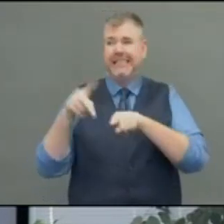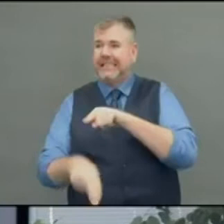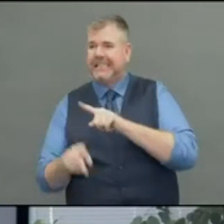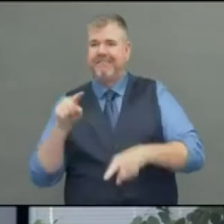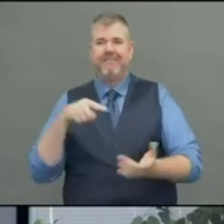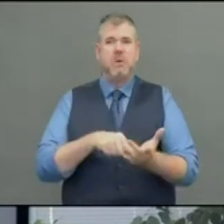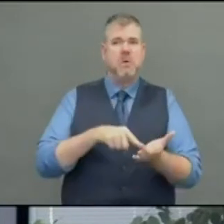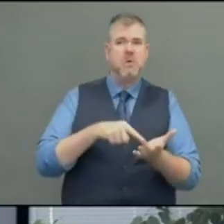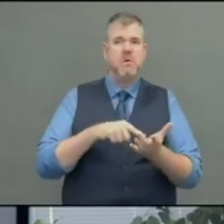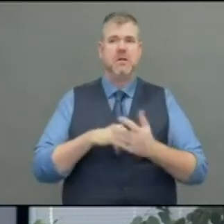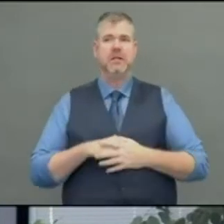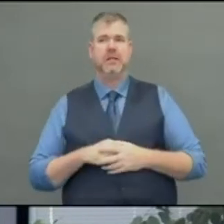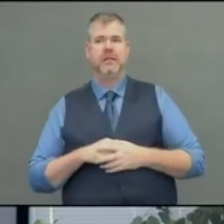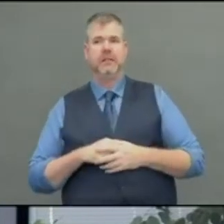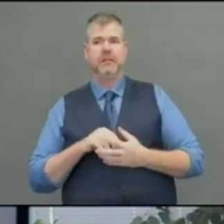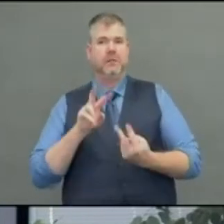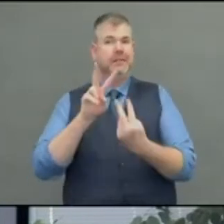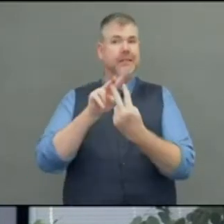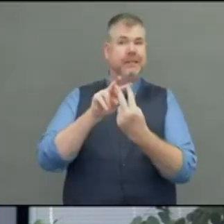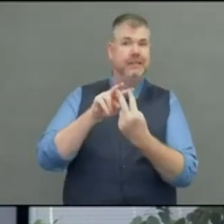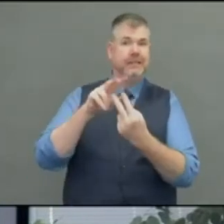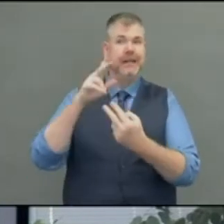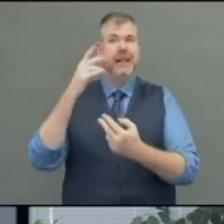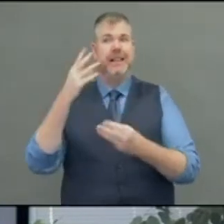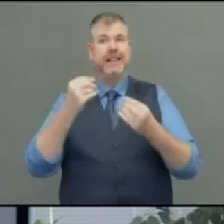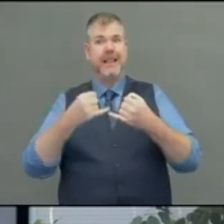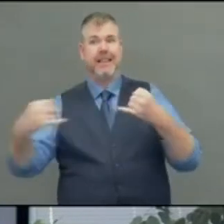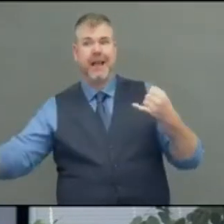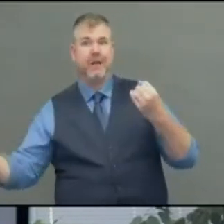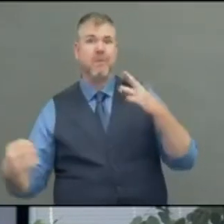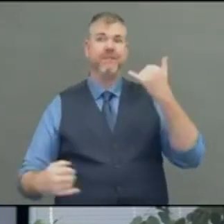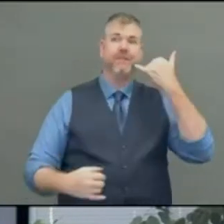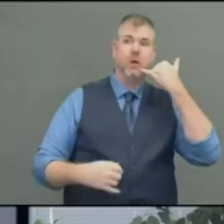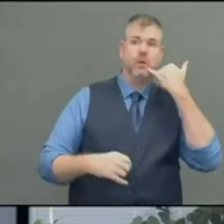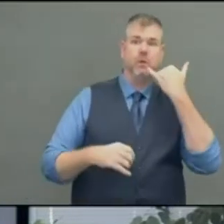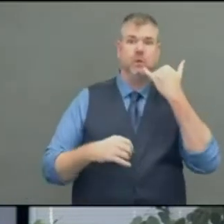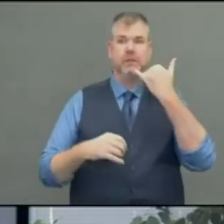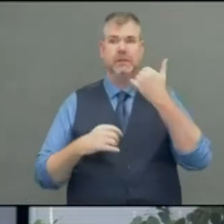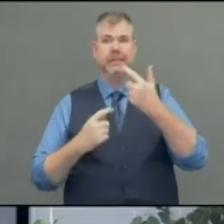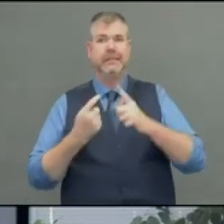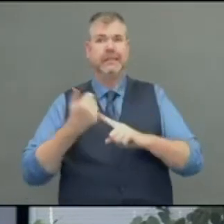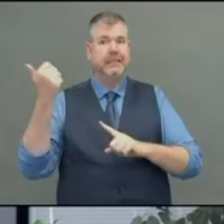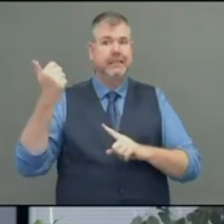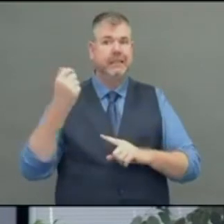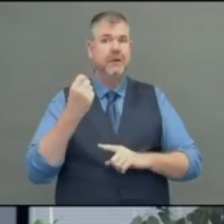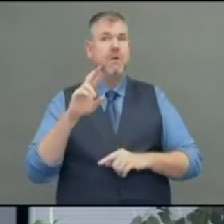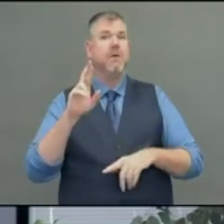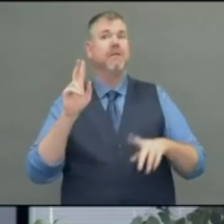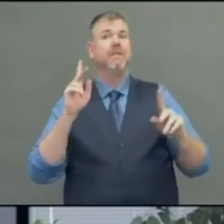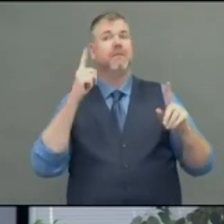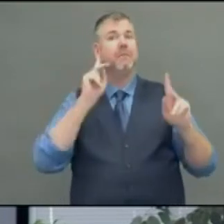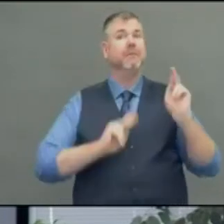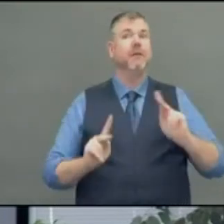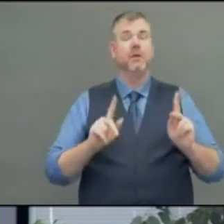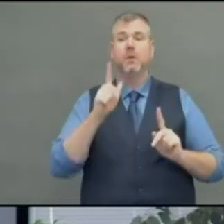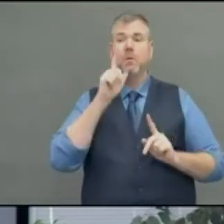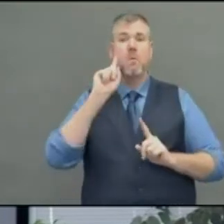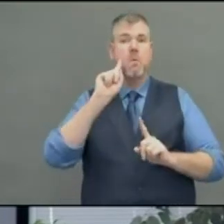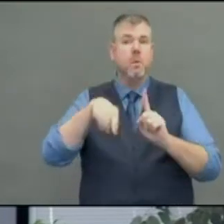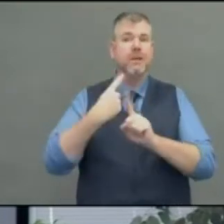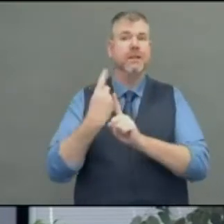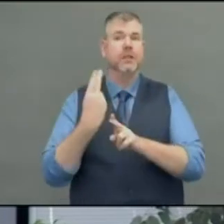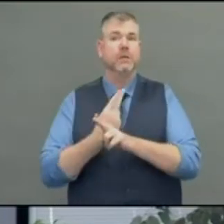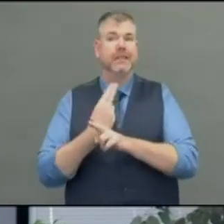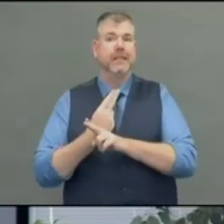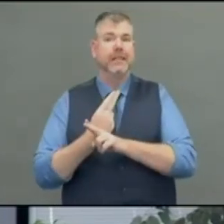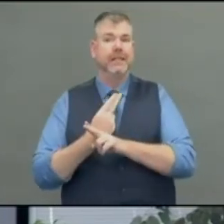or the cell phone, right? So for those that are only using landlines now, I'm going to go back to the cordless phone I showed